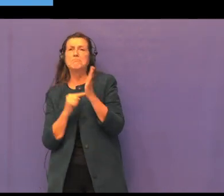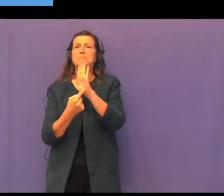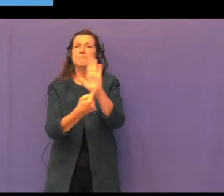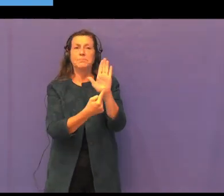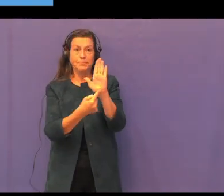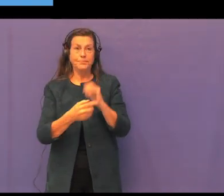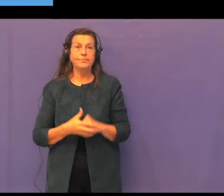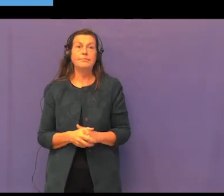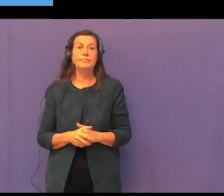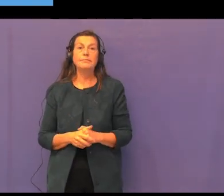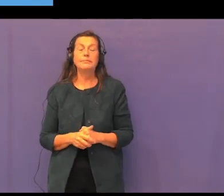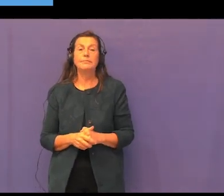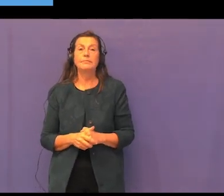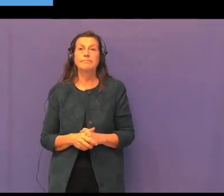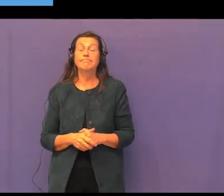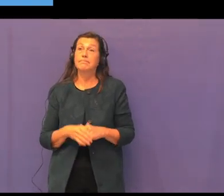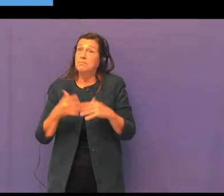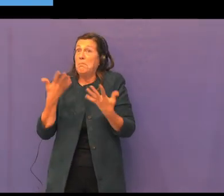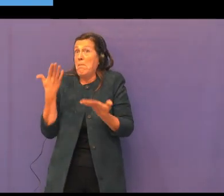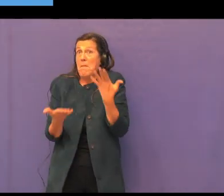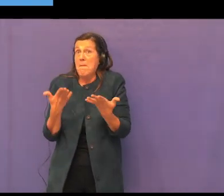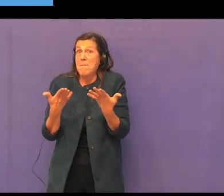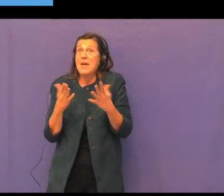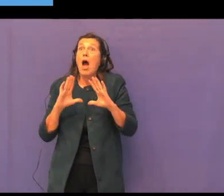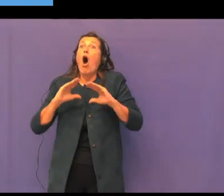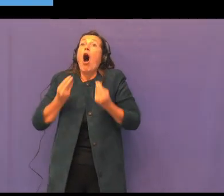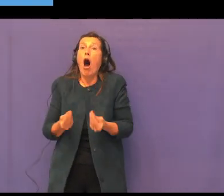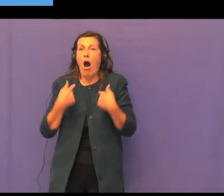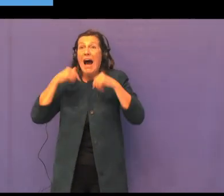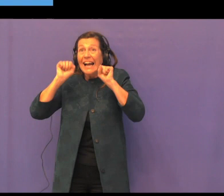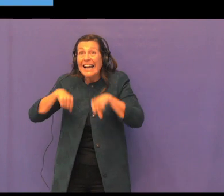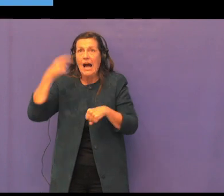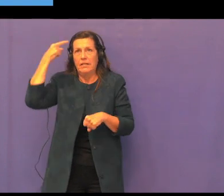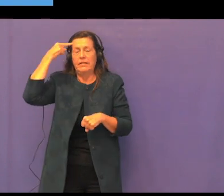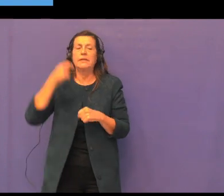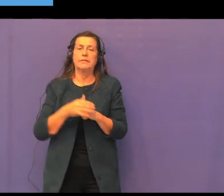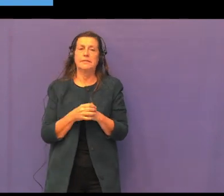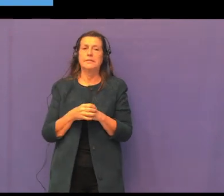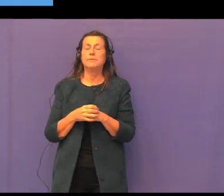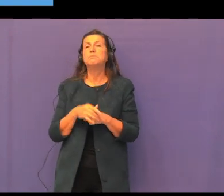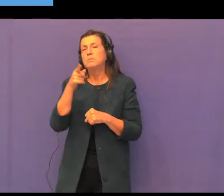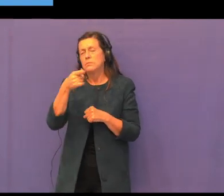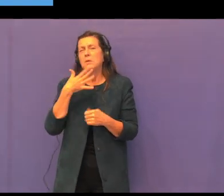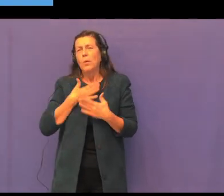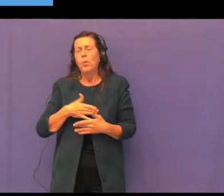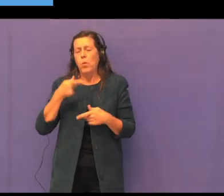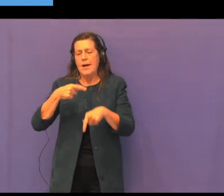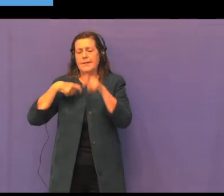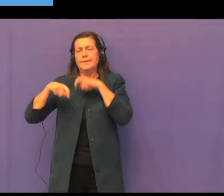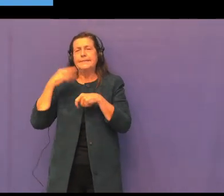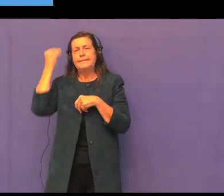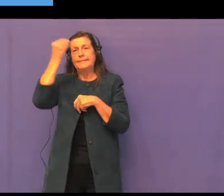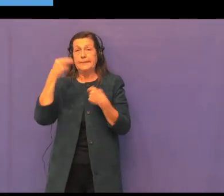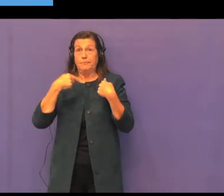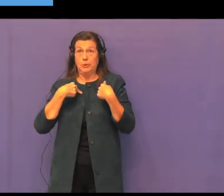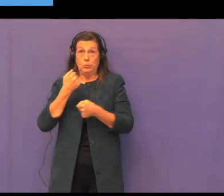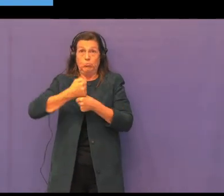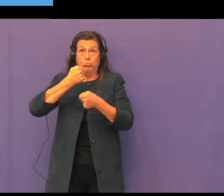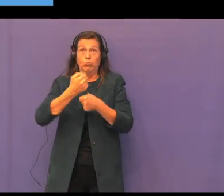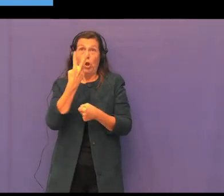want to kind of reflect briefly on my 30 years practicing, teaching,